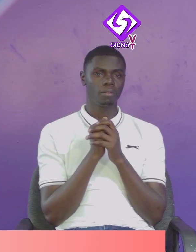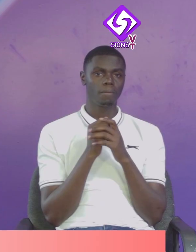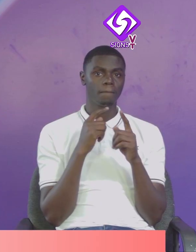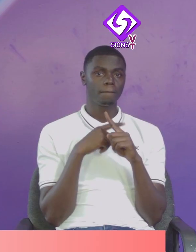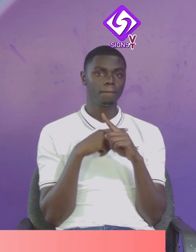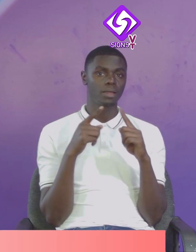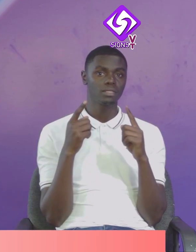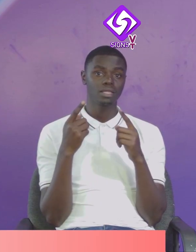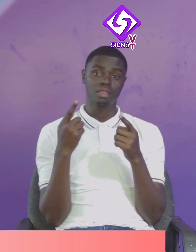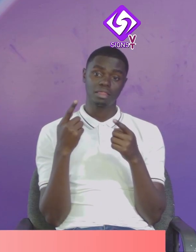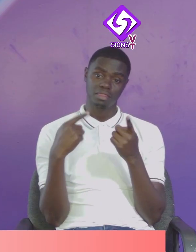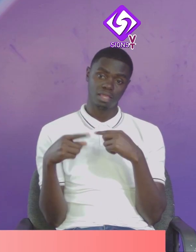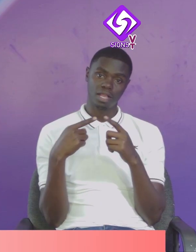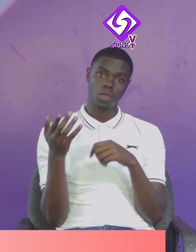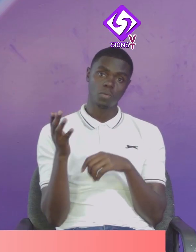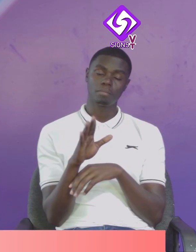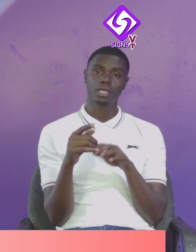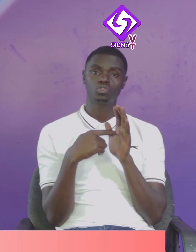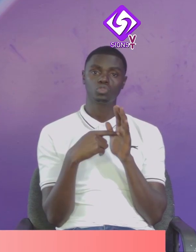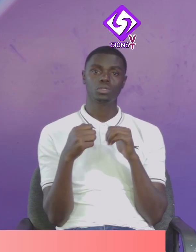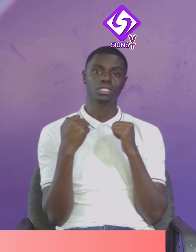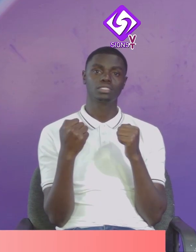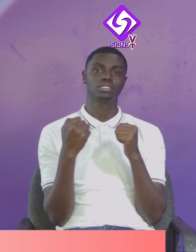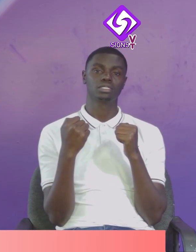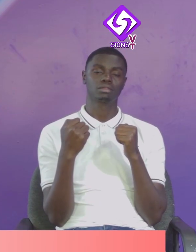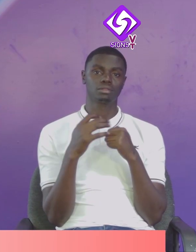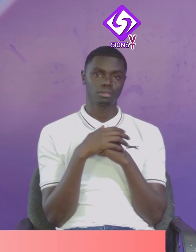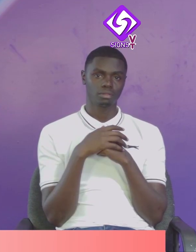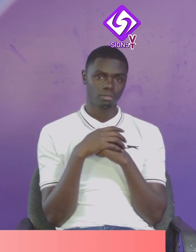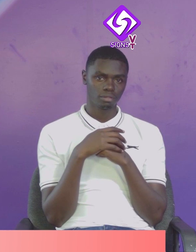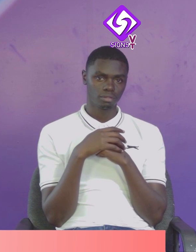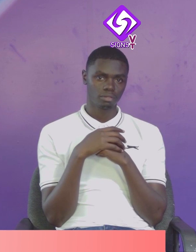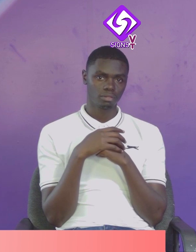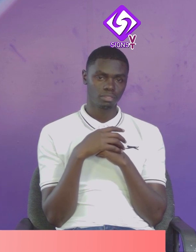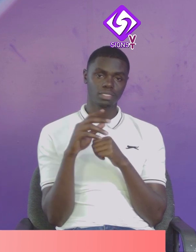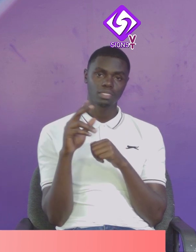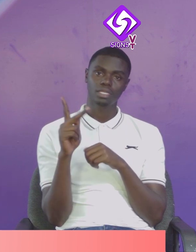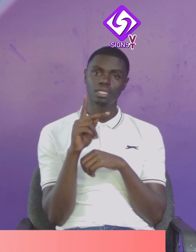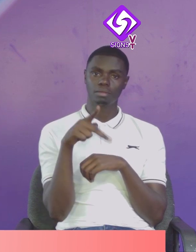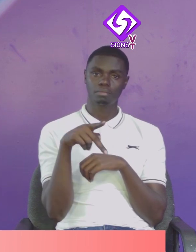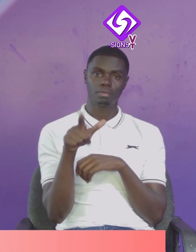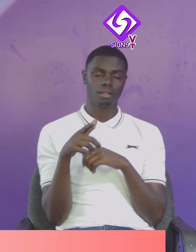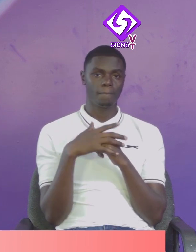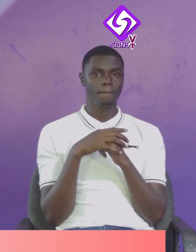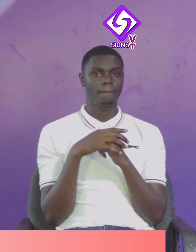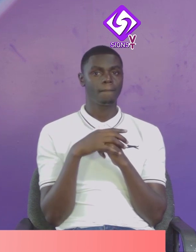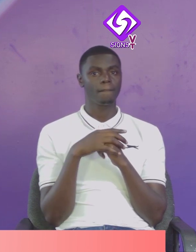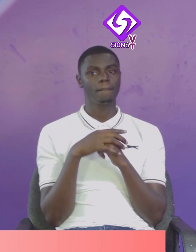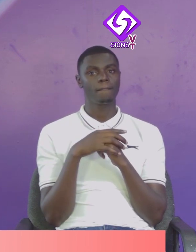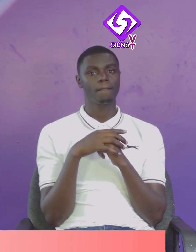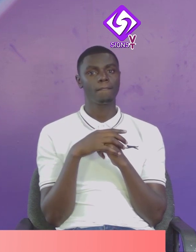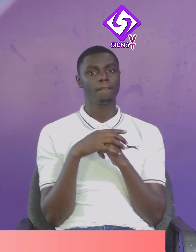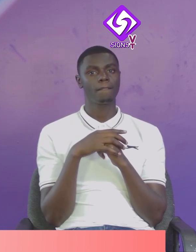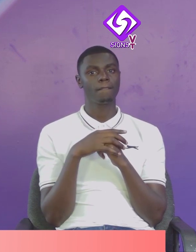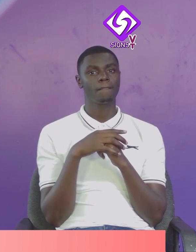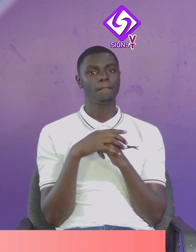also coming back and showing their prowess in the top flight, that is the Kenya Premier League. Indeed. For Bidco United, of course,